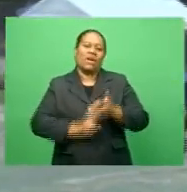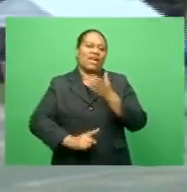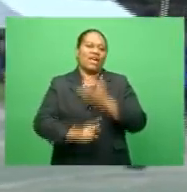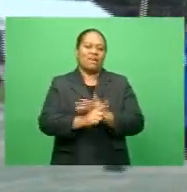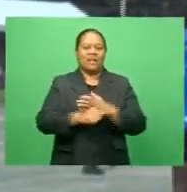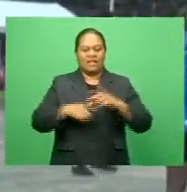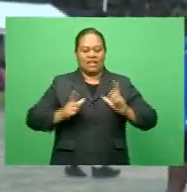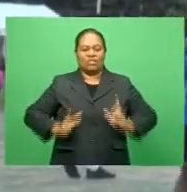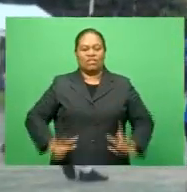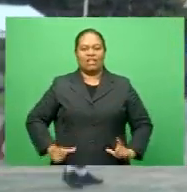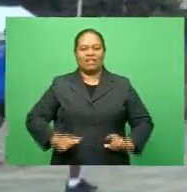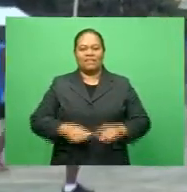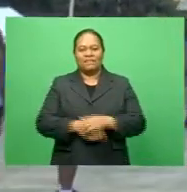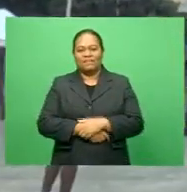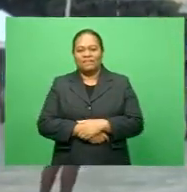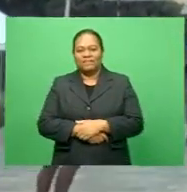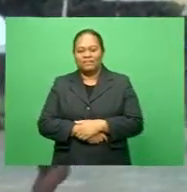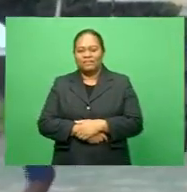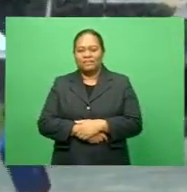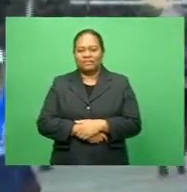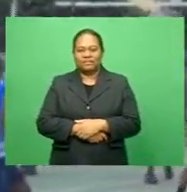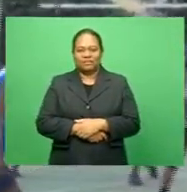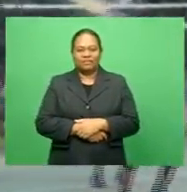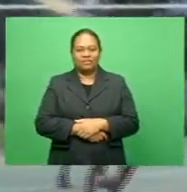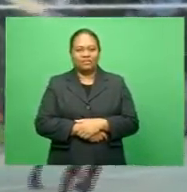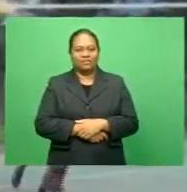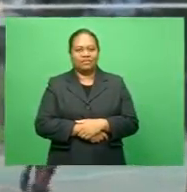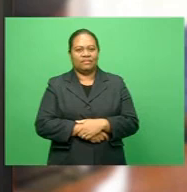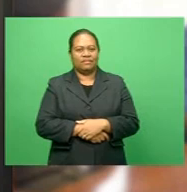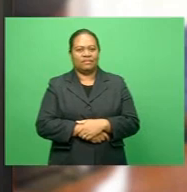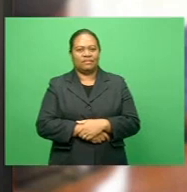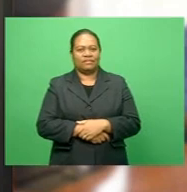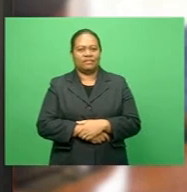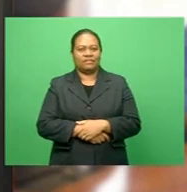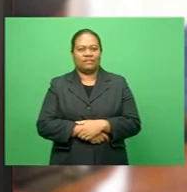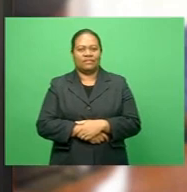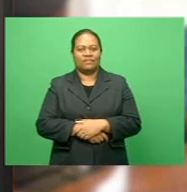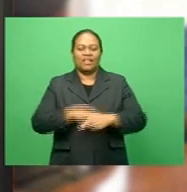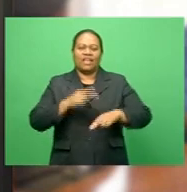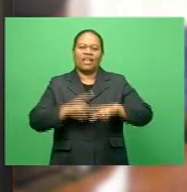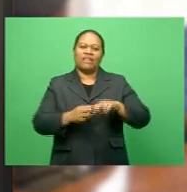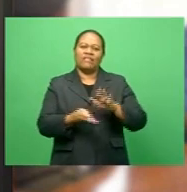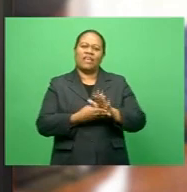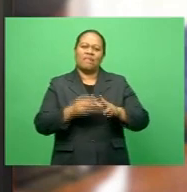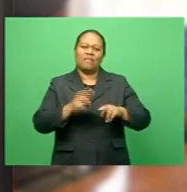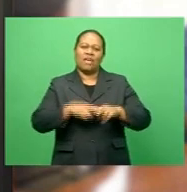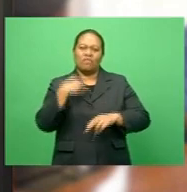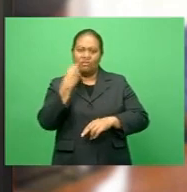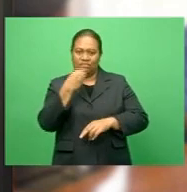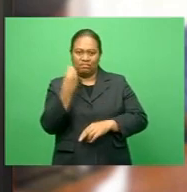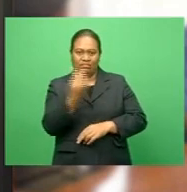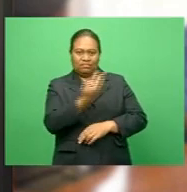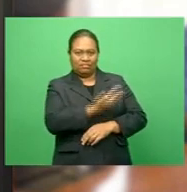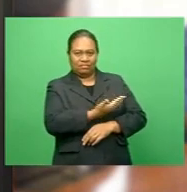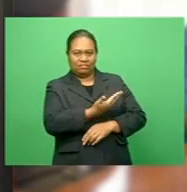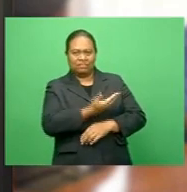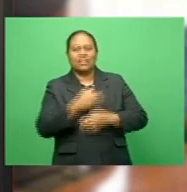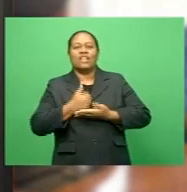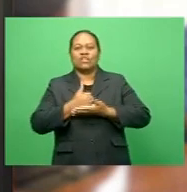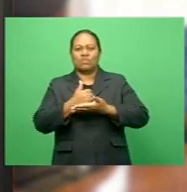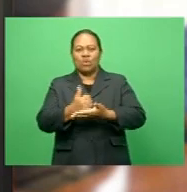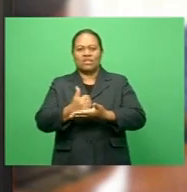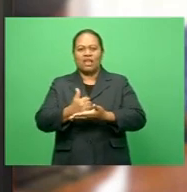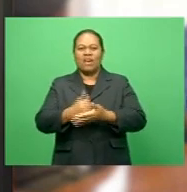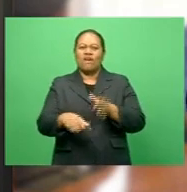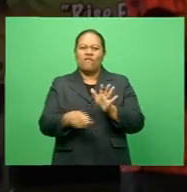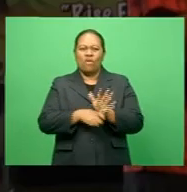in Lovala Bay, Suva. Parliamentary, FBC Sports. FMF Foods Limited is now the official sponsor of the Ratu